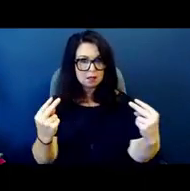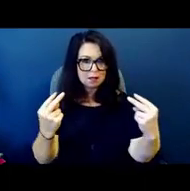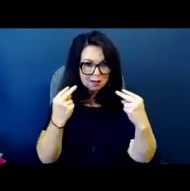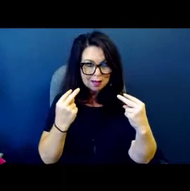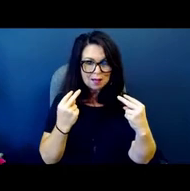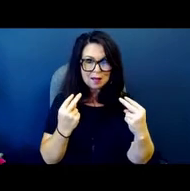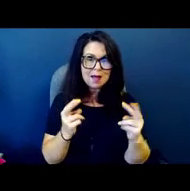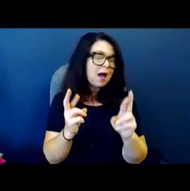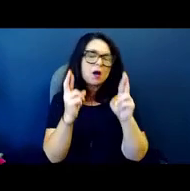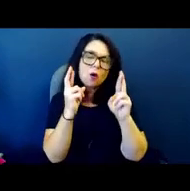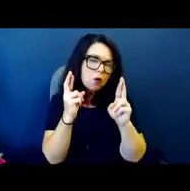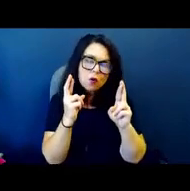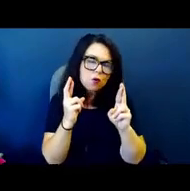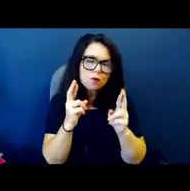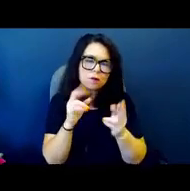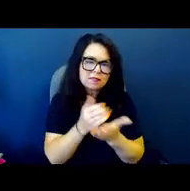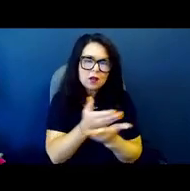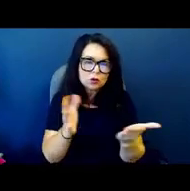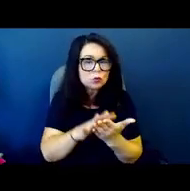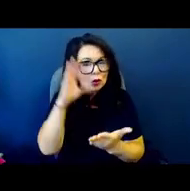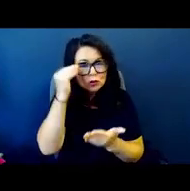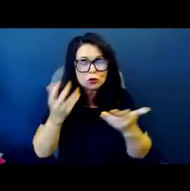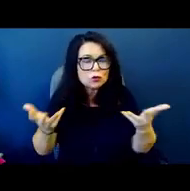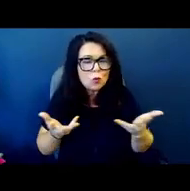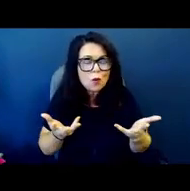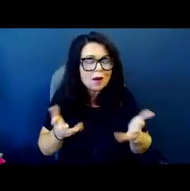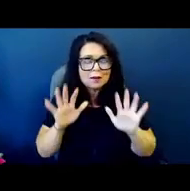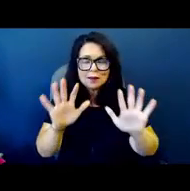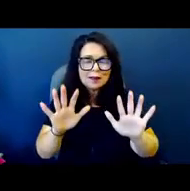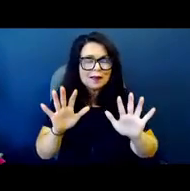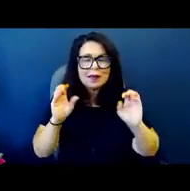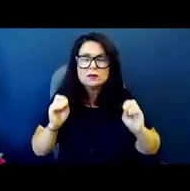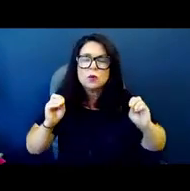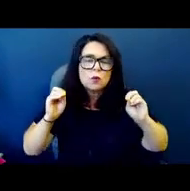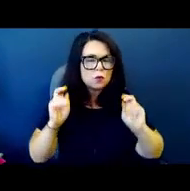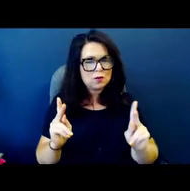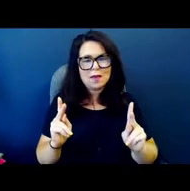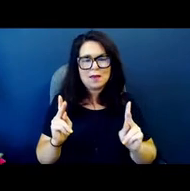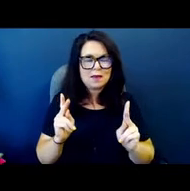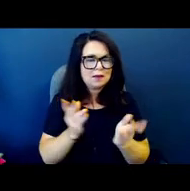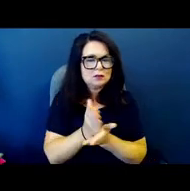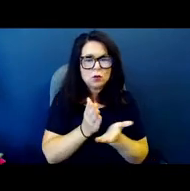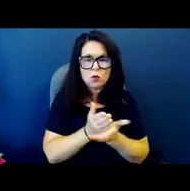is, it's okay if you start out as a